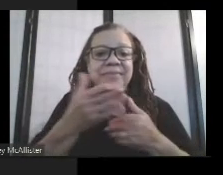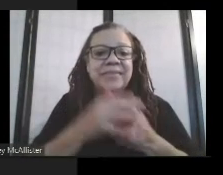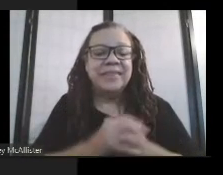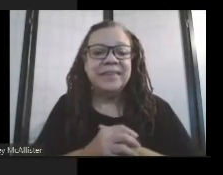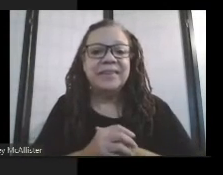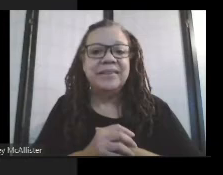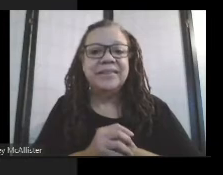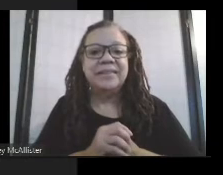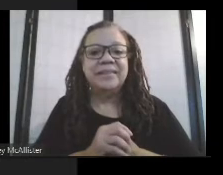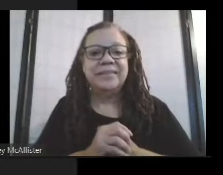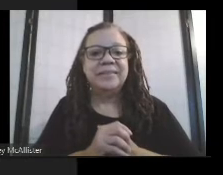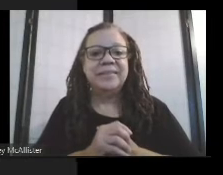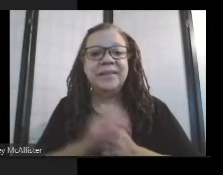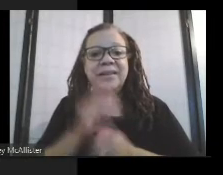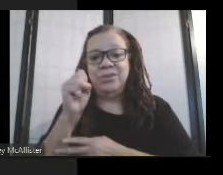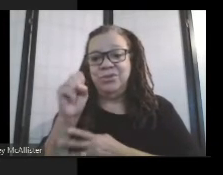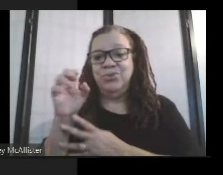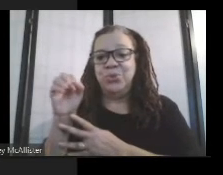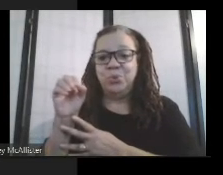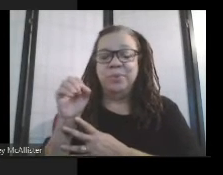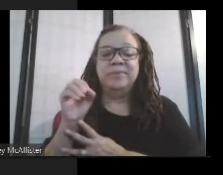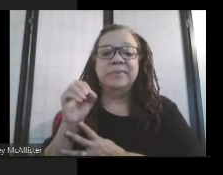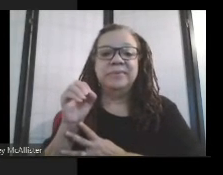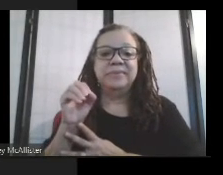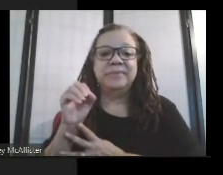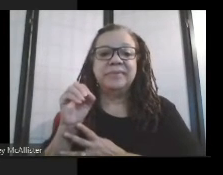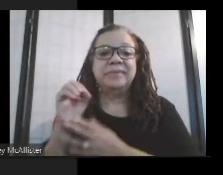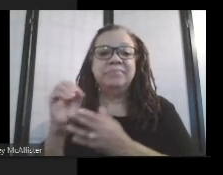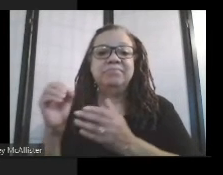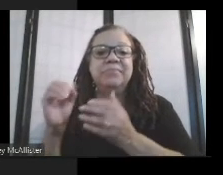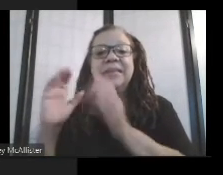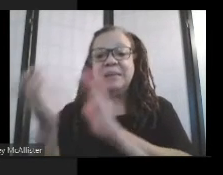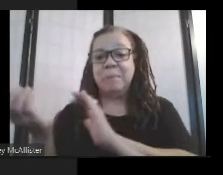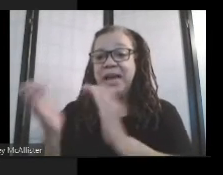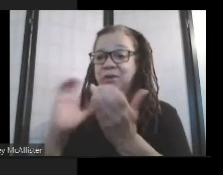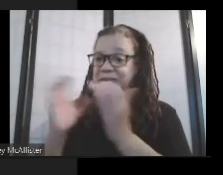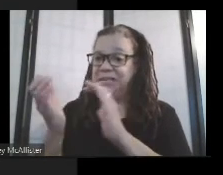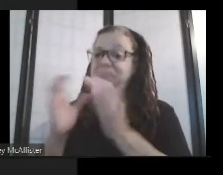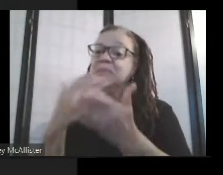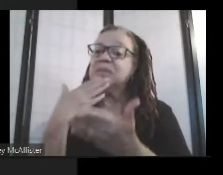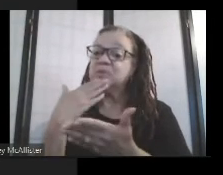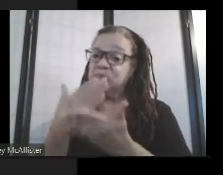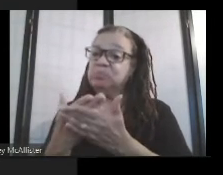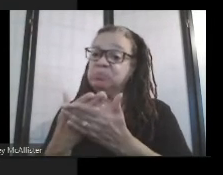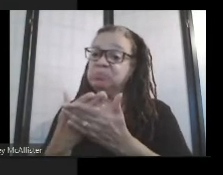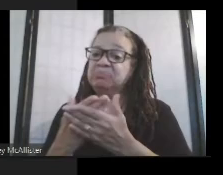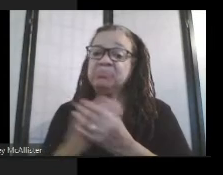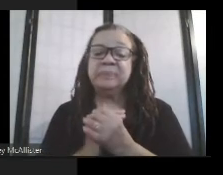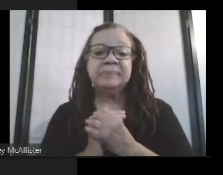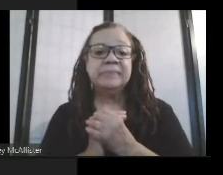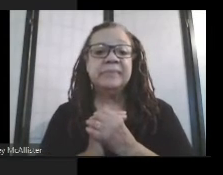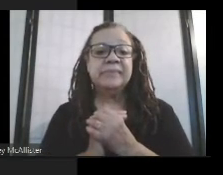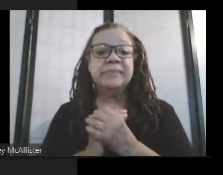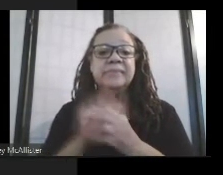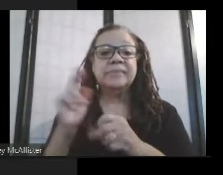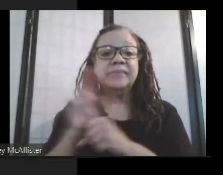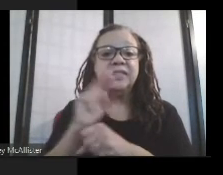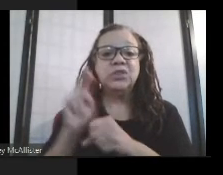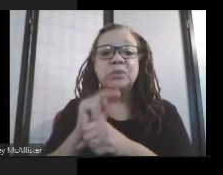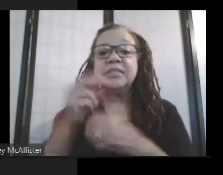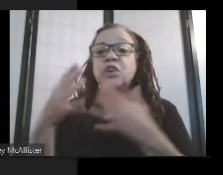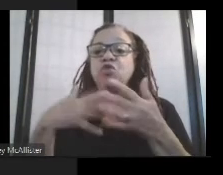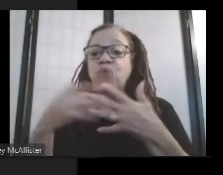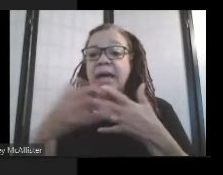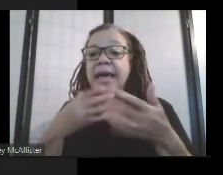human body parts. So the contrast between the two is quite effective, and the use of